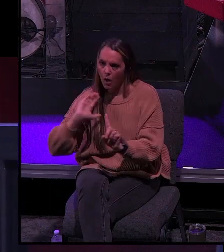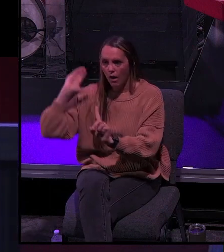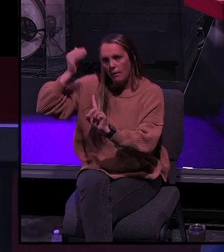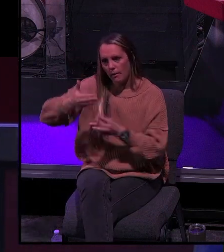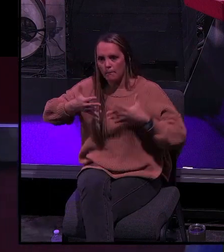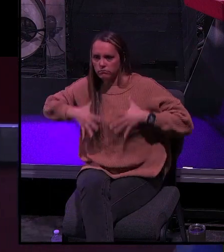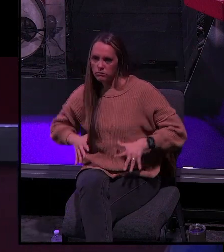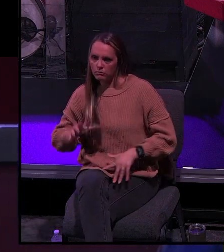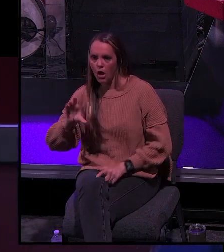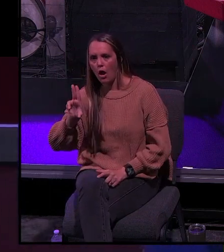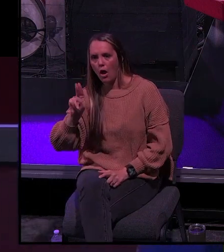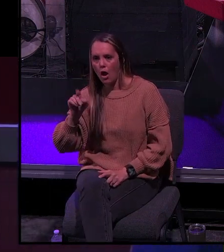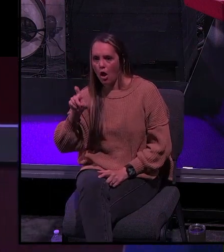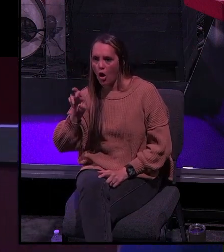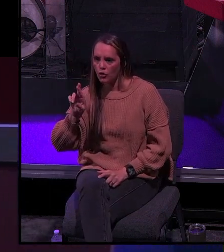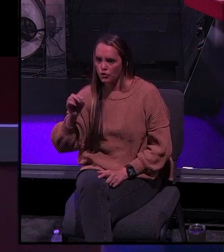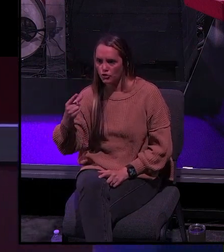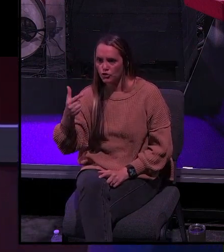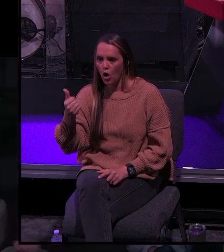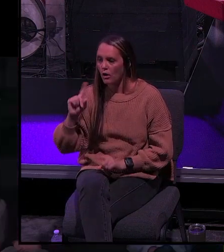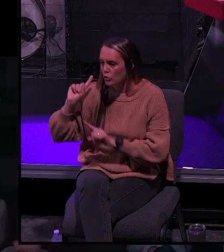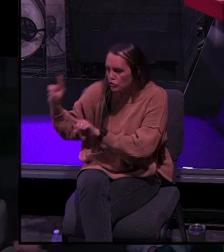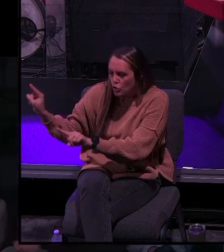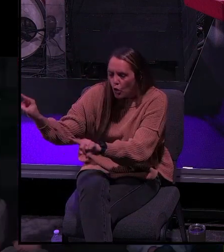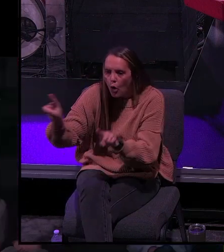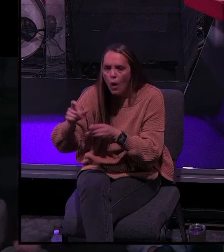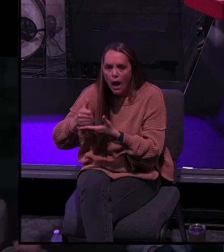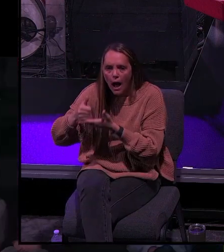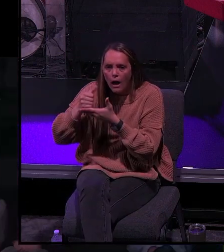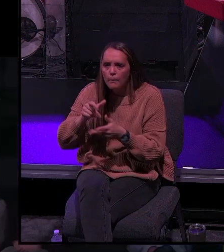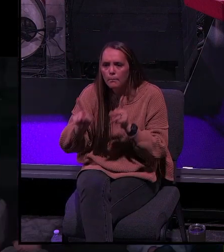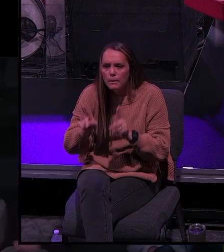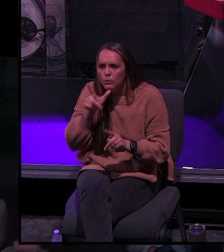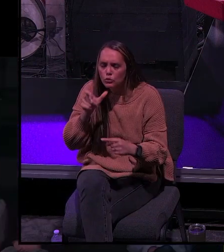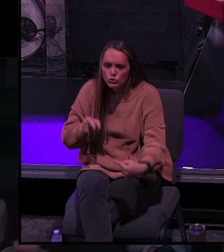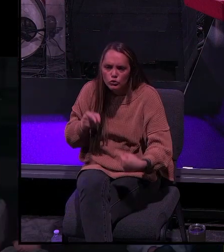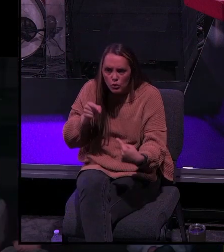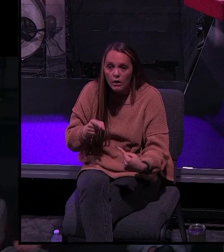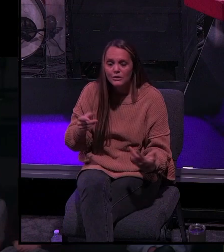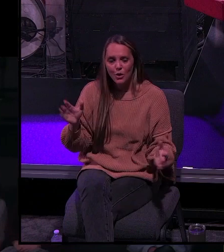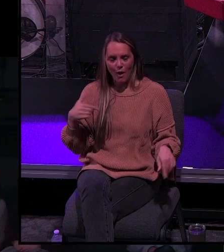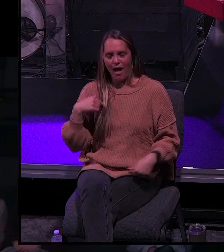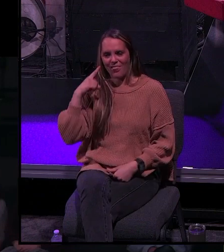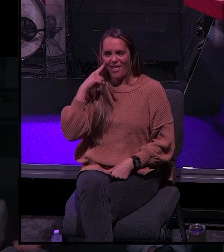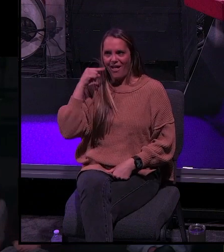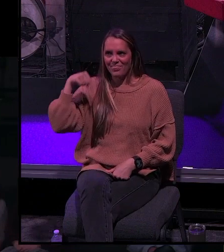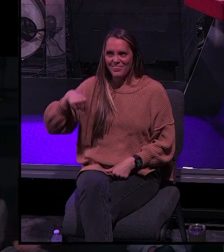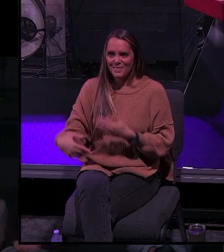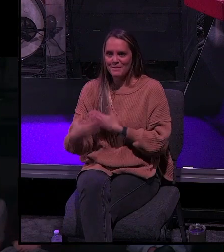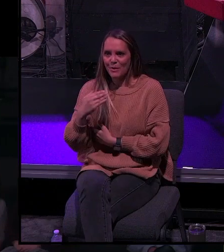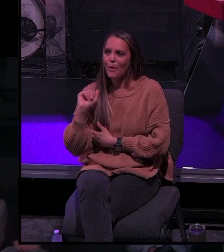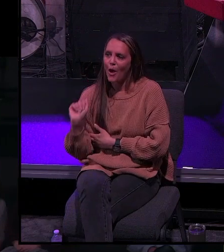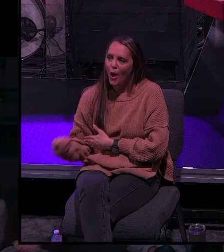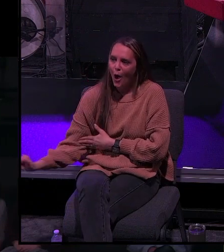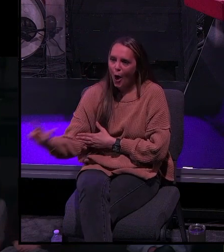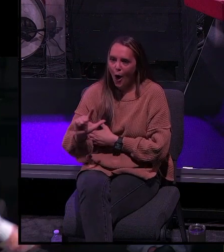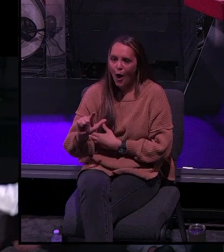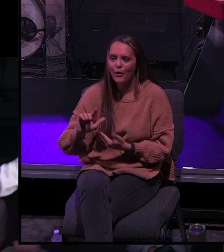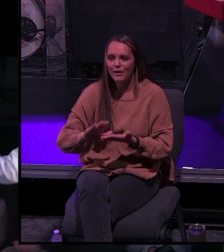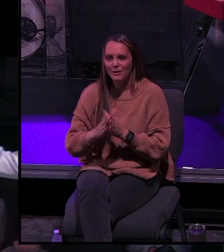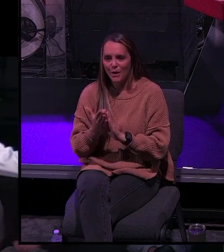in distress. And so this morning I thought, you know what, all of us this morning get to be Underdogs this morning. So on your seat when you came